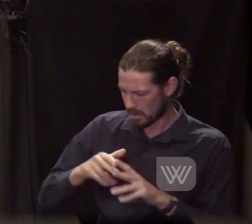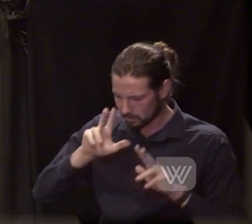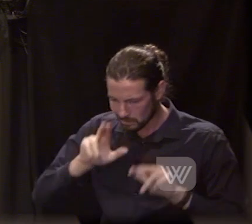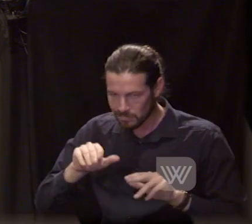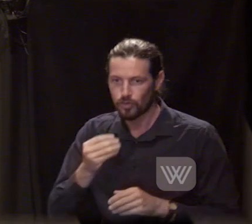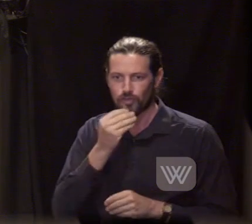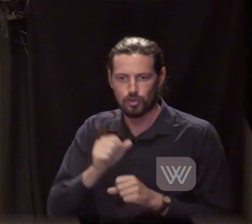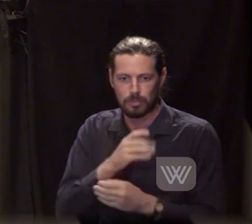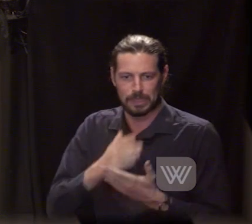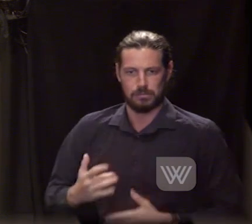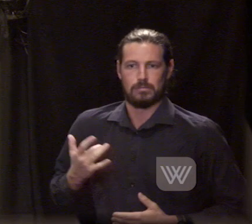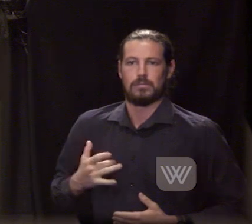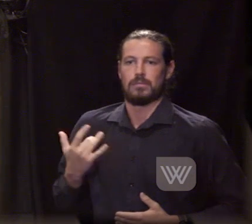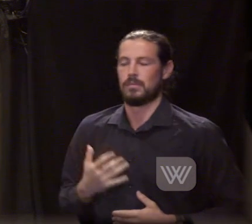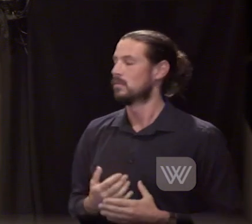habitat. And,